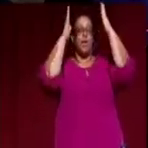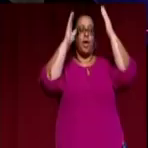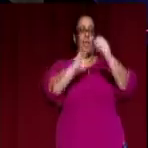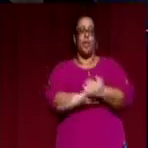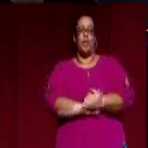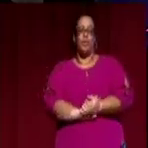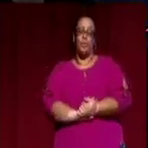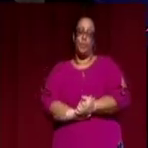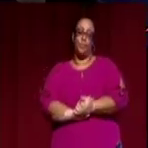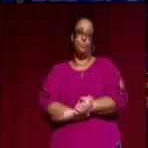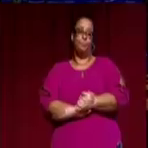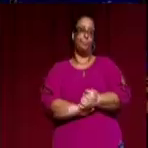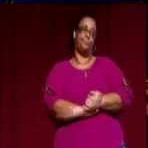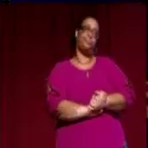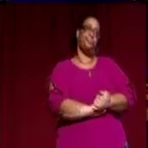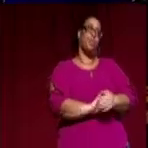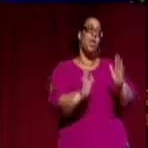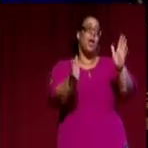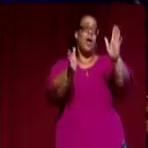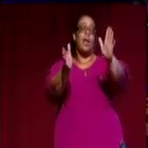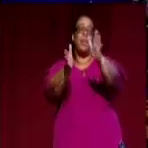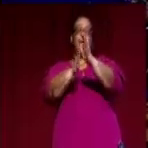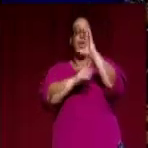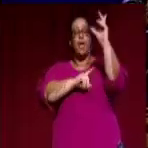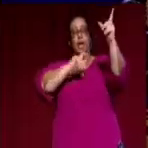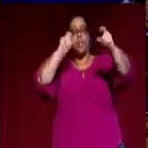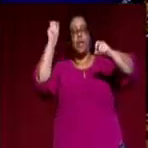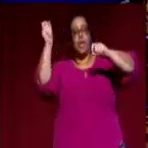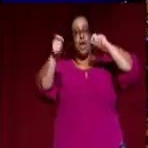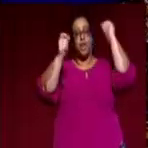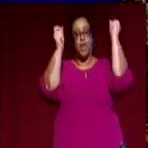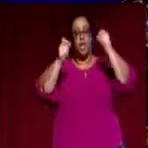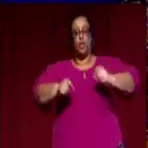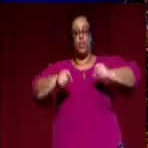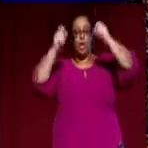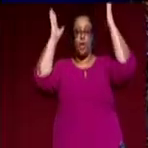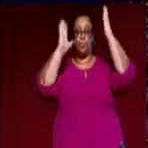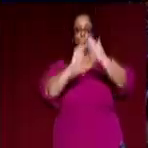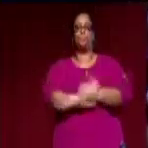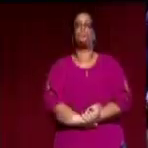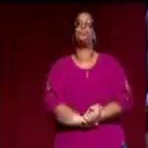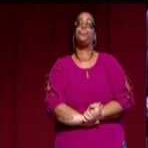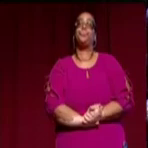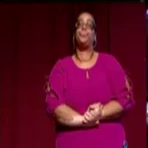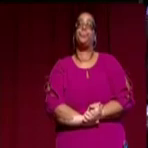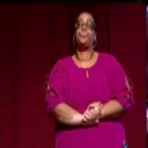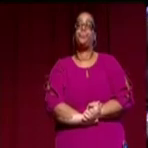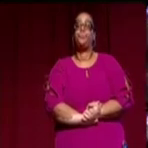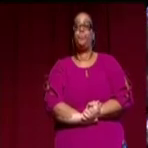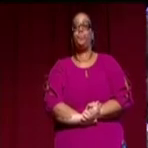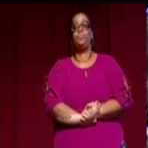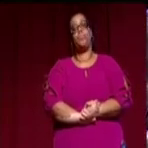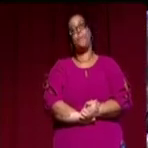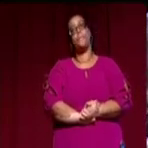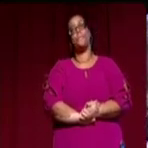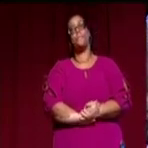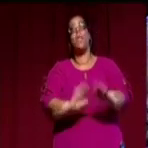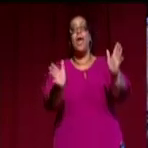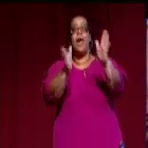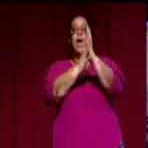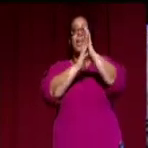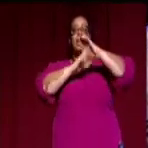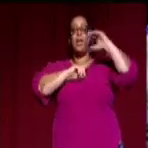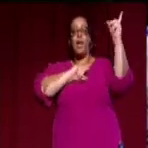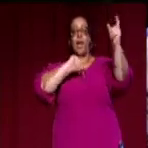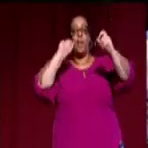halle, halle. Halle, halle, halle. Halle, halle, halle. Halle, halle, halle. Halle, halle,